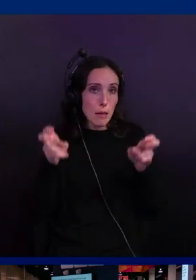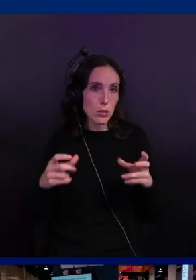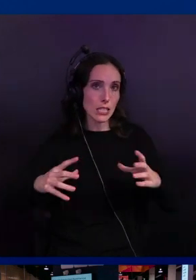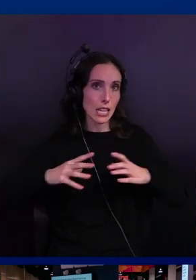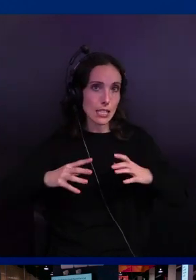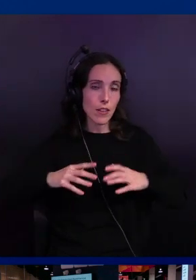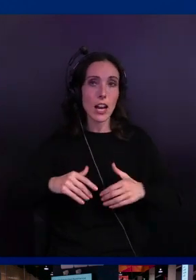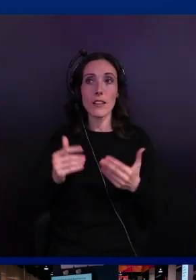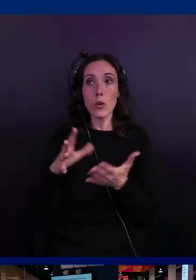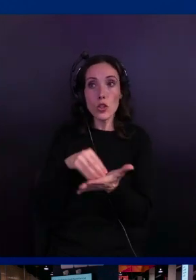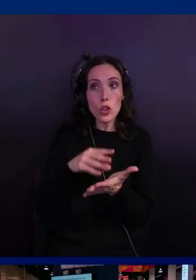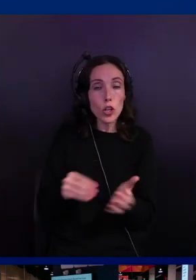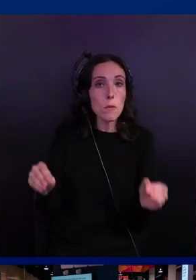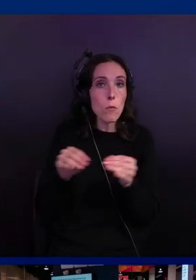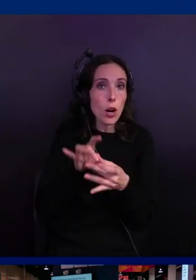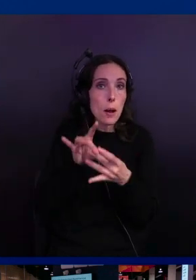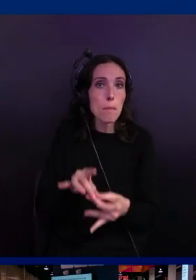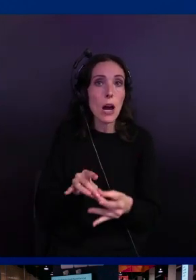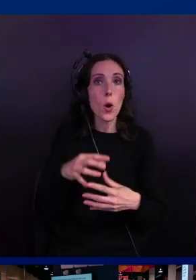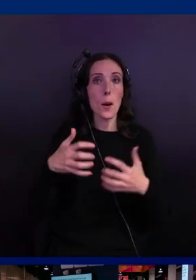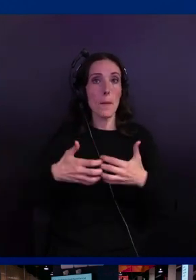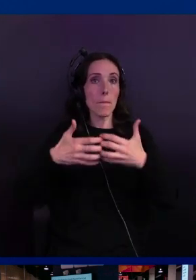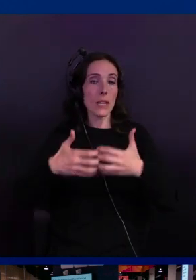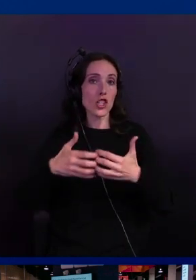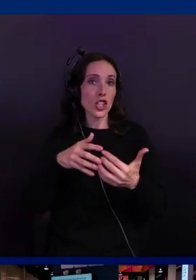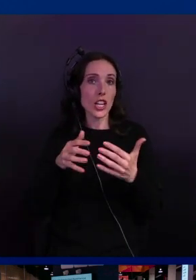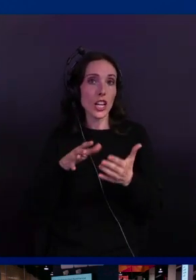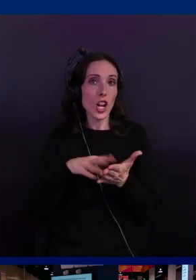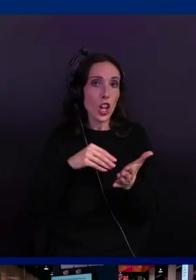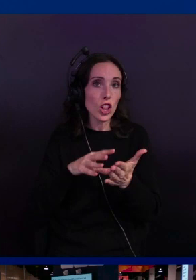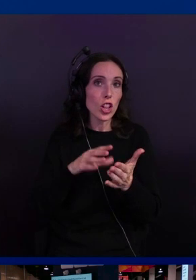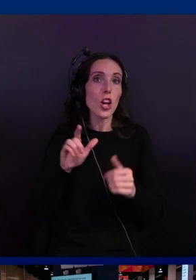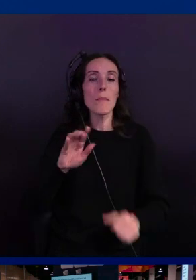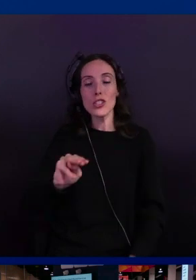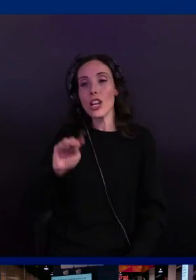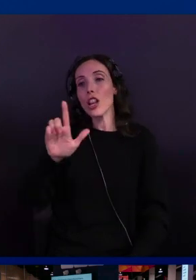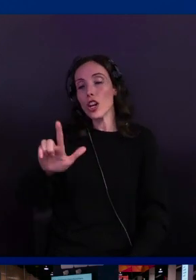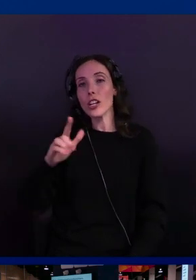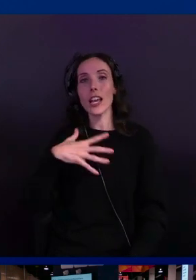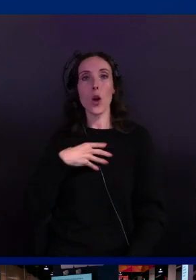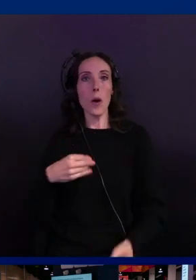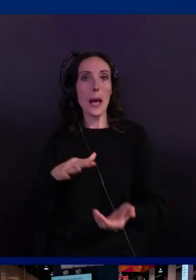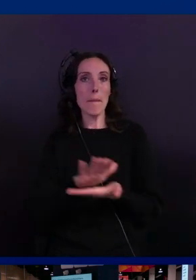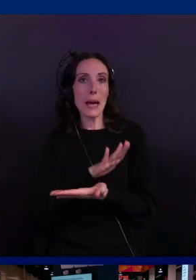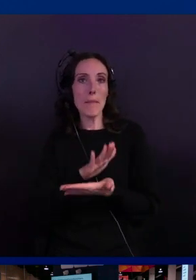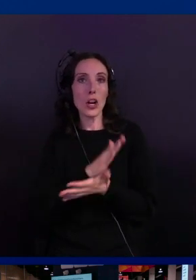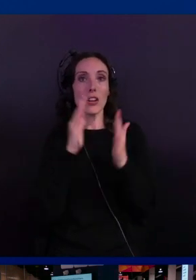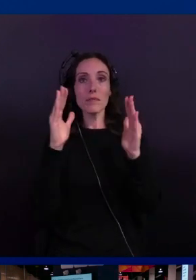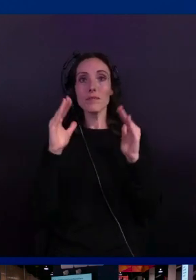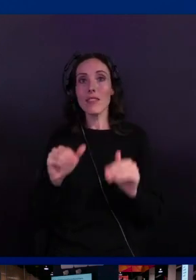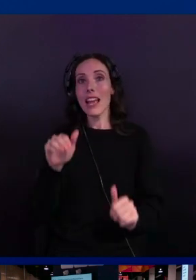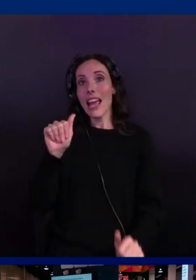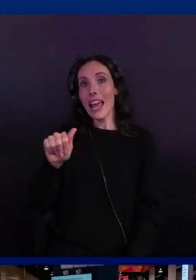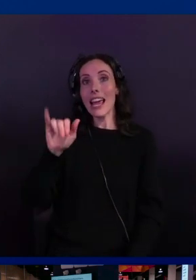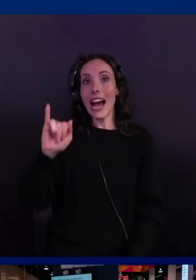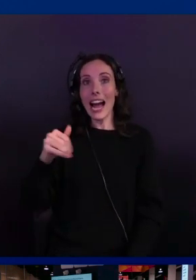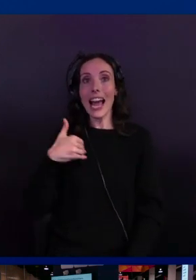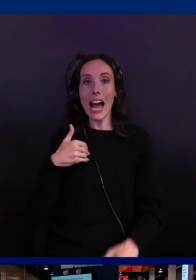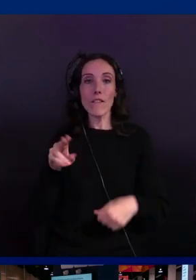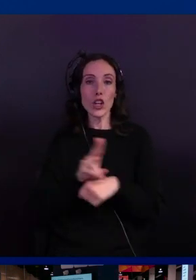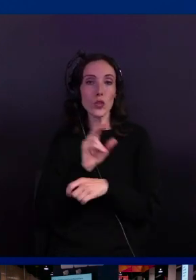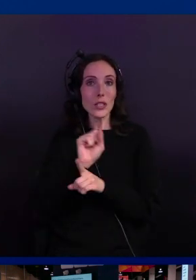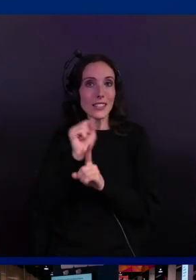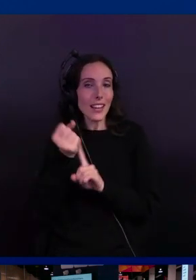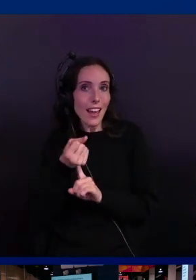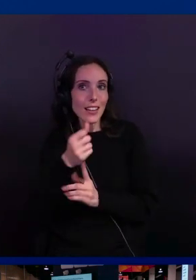to do the end-to-end machine learning platform, there is a white paper. If you want to explore AI, there is a use case explorer. Oh my gosh. You just